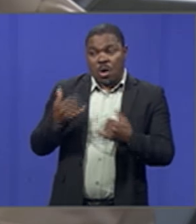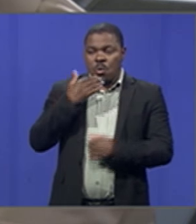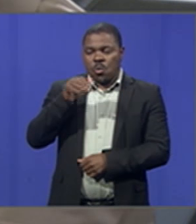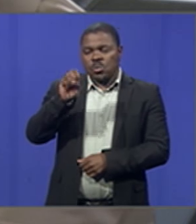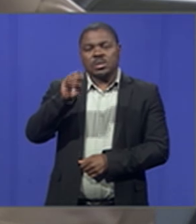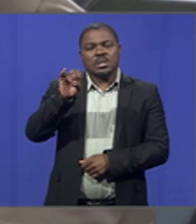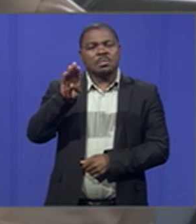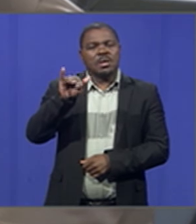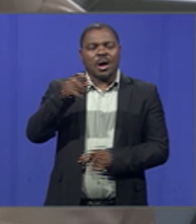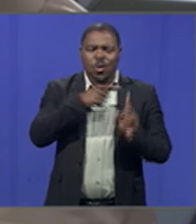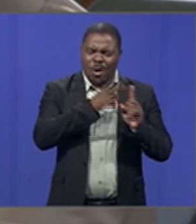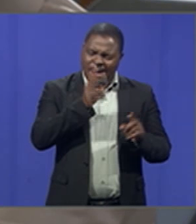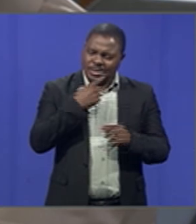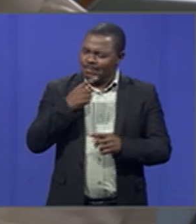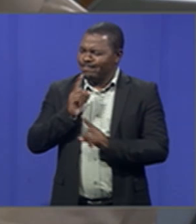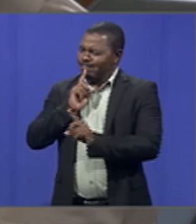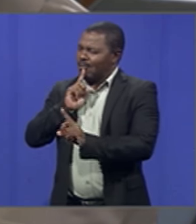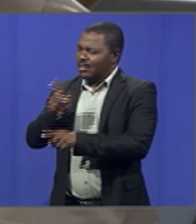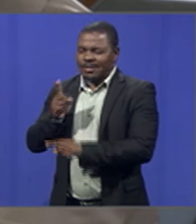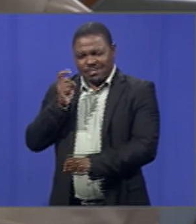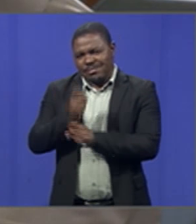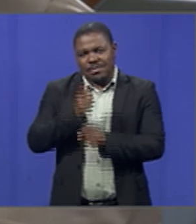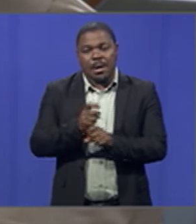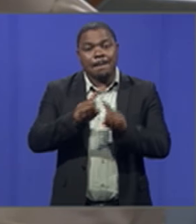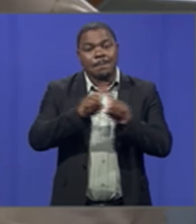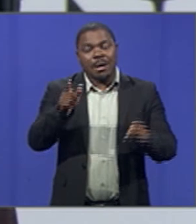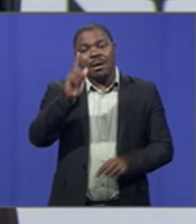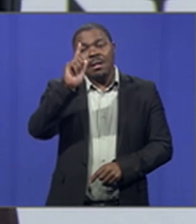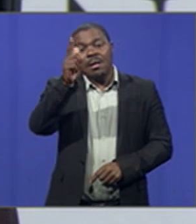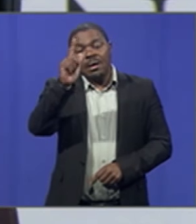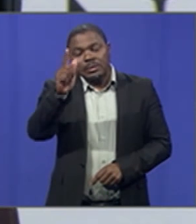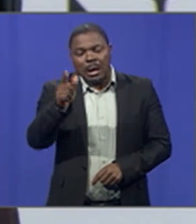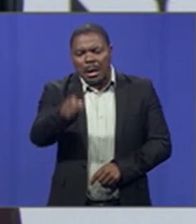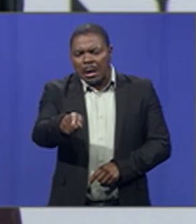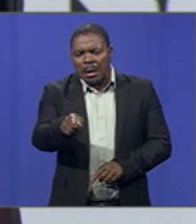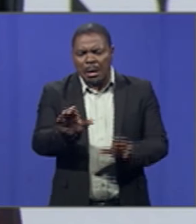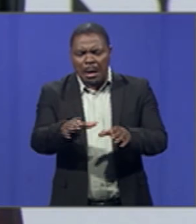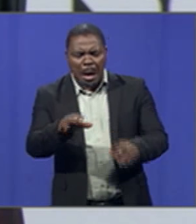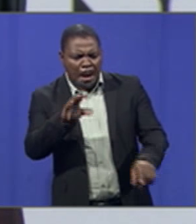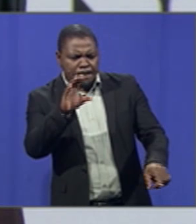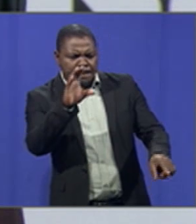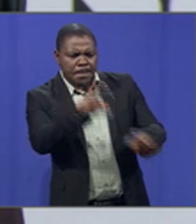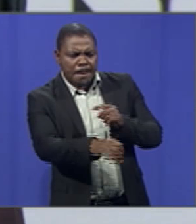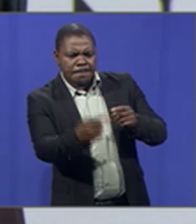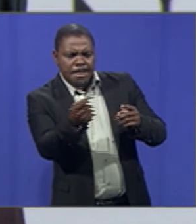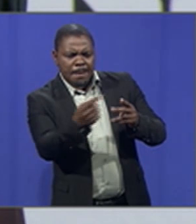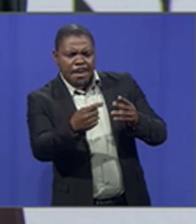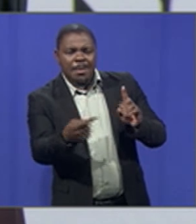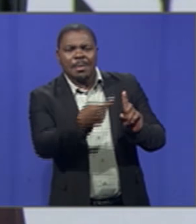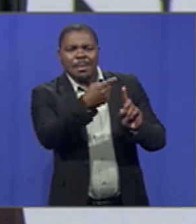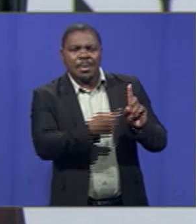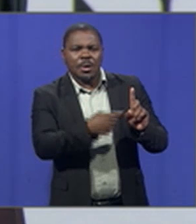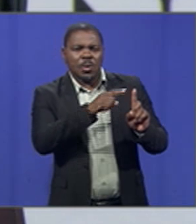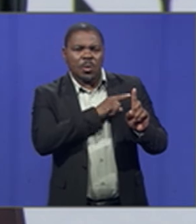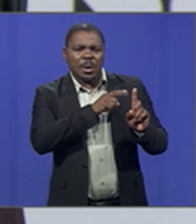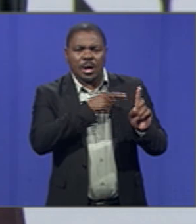Sibia mme le fa go ntse jalo komishene ne ya kgona go punola dintlha tse di sa tlhamalalang go tswa go Matlala jaaka na